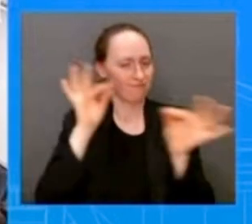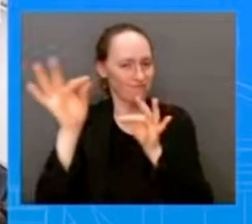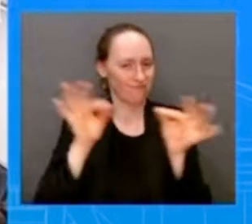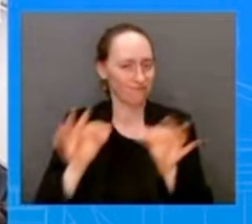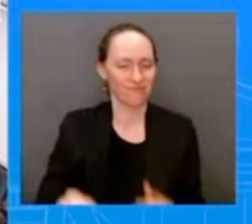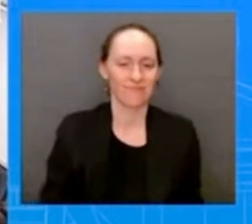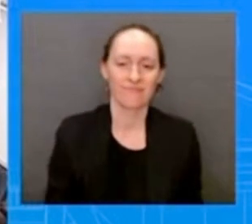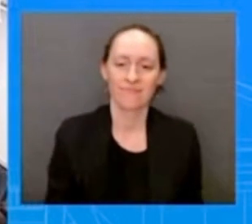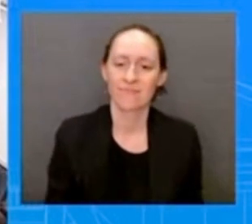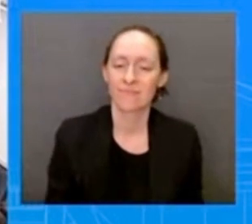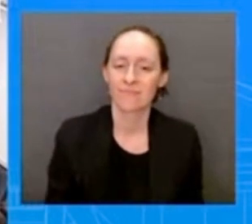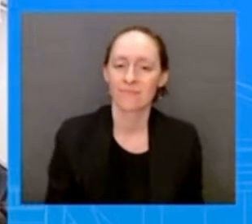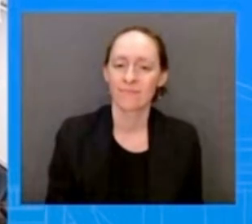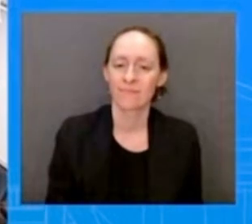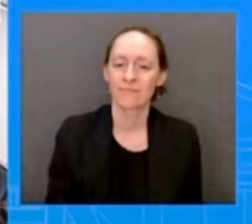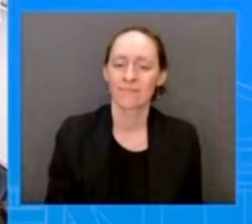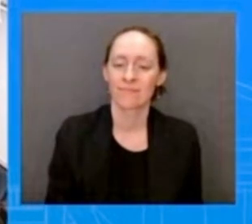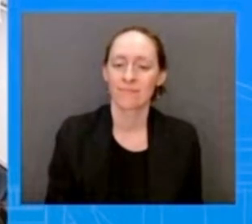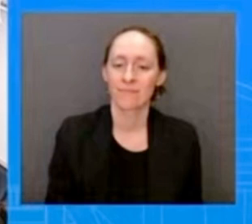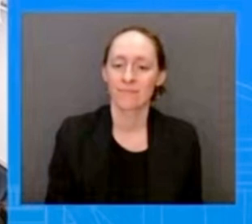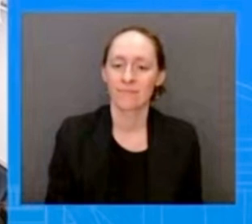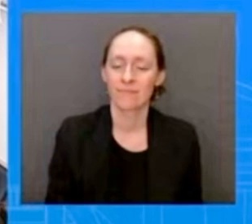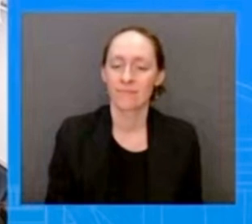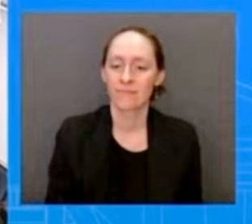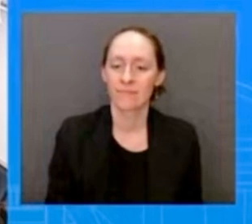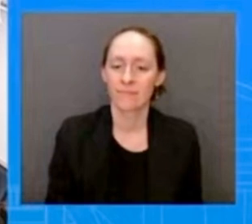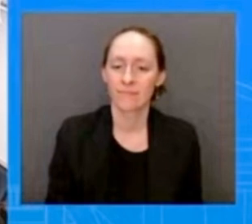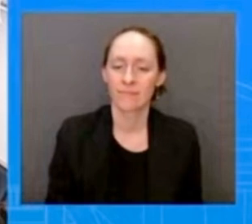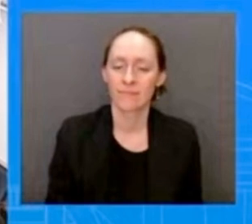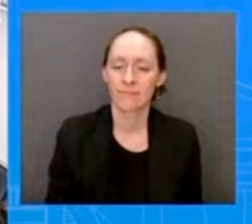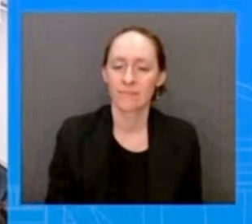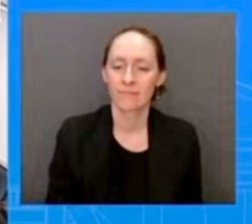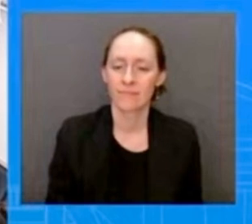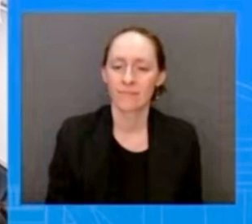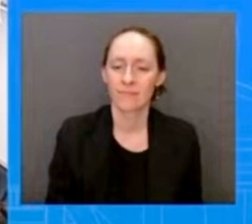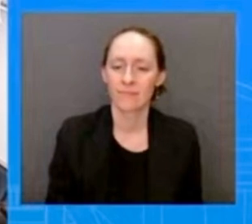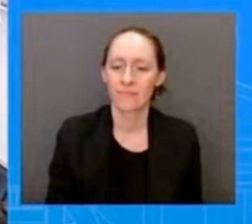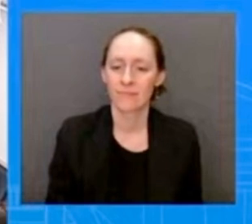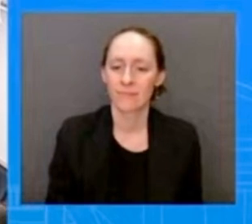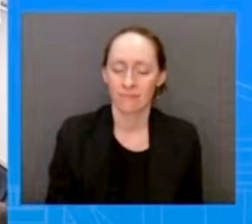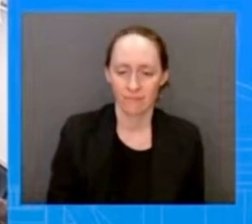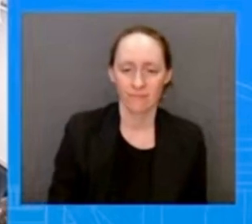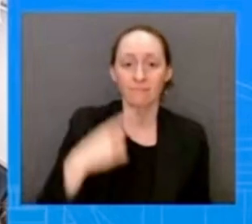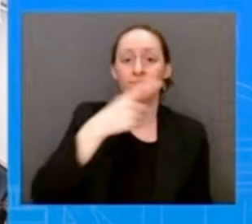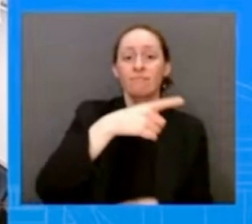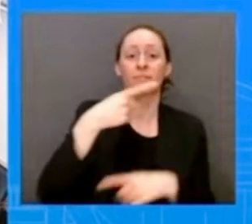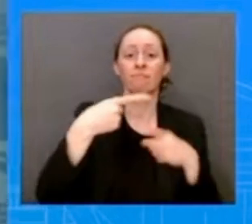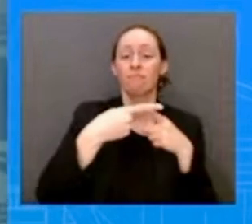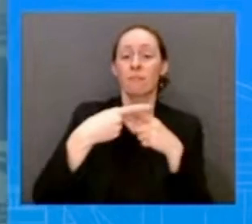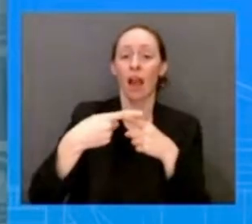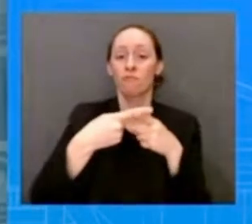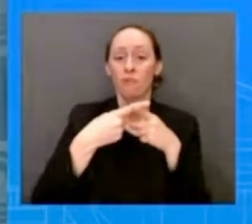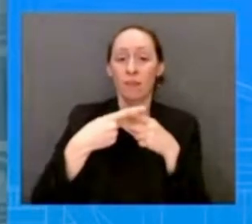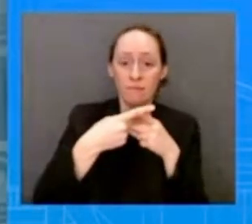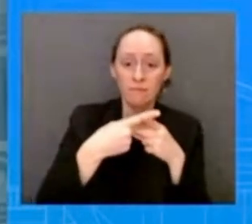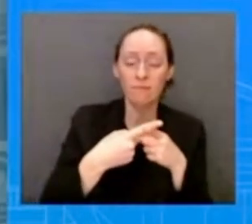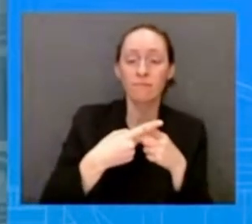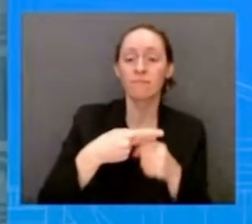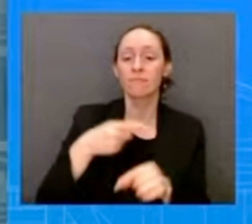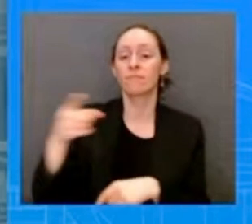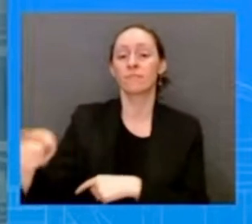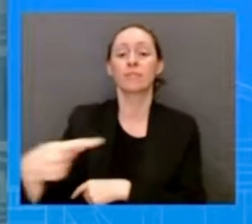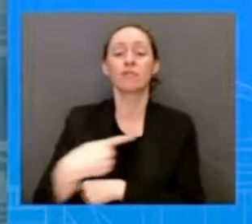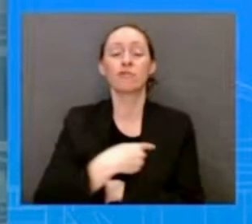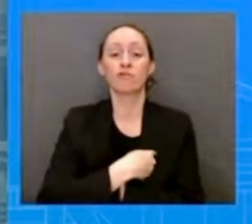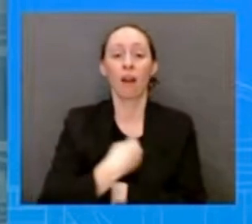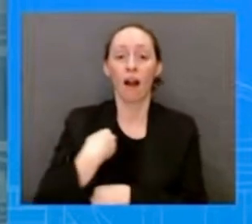partnership. Is the White House concerned that China may channel weapons to Russia via Belarus? Again, we have not seen the Chinese make a